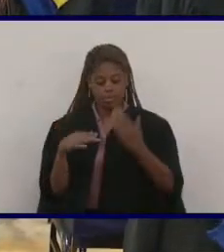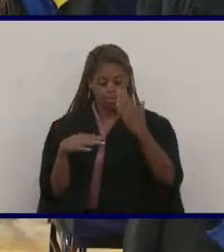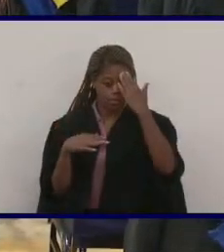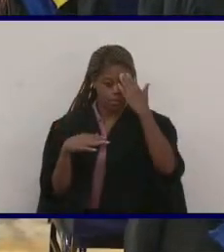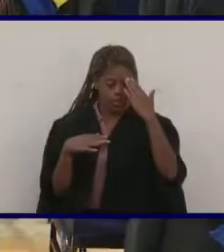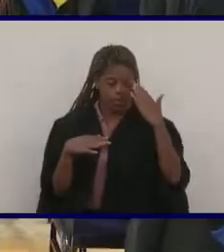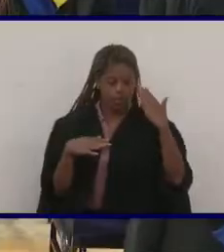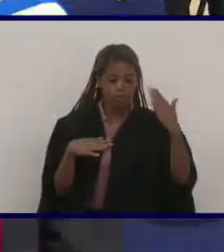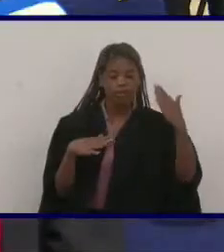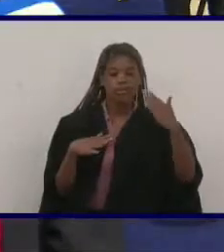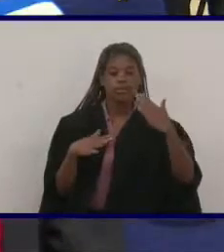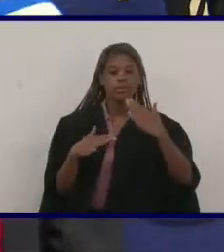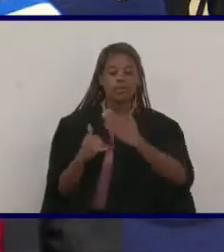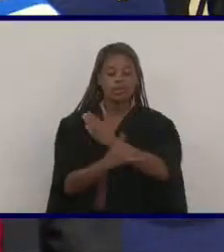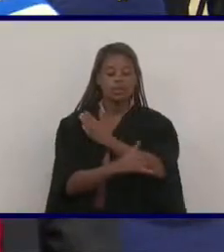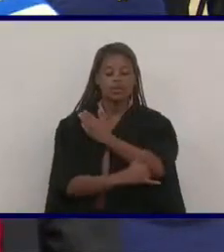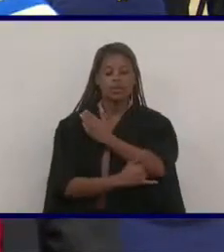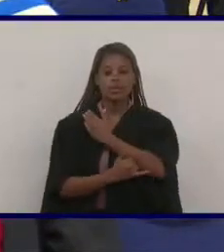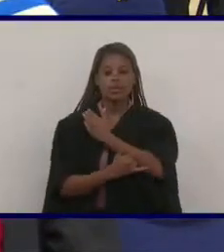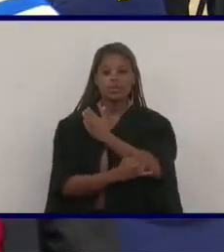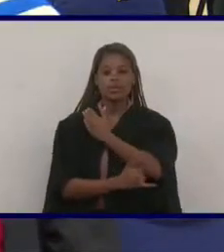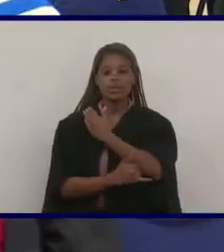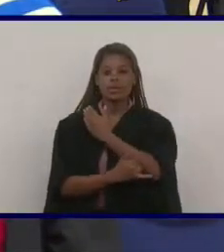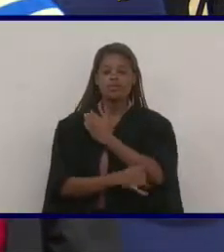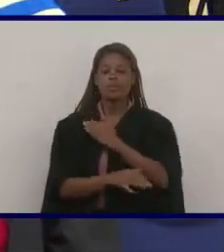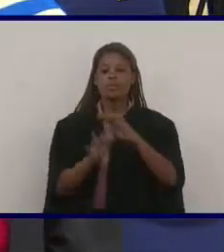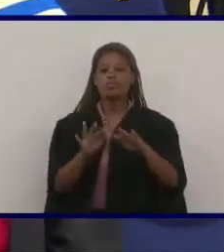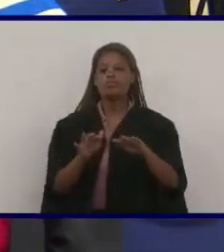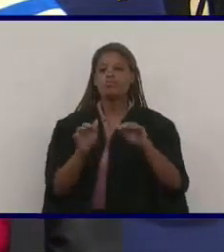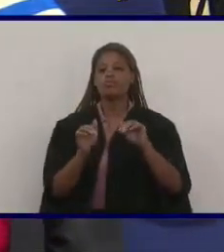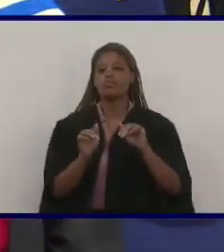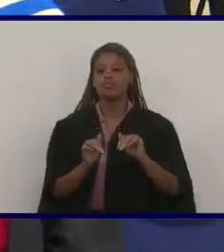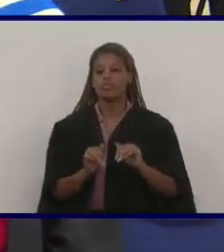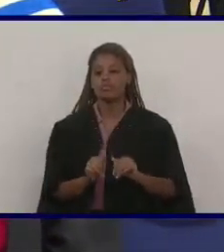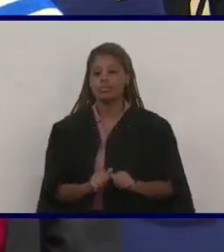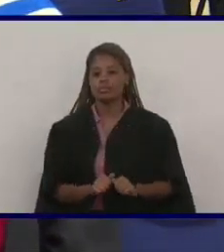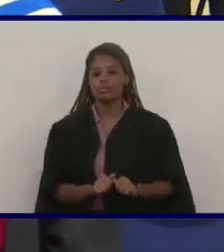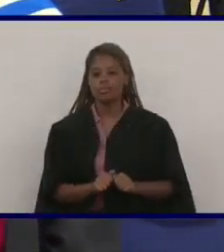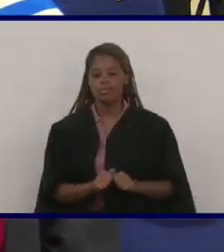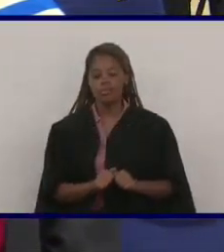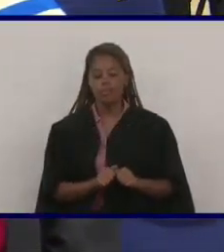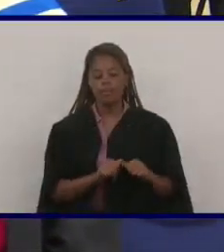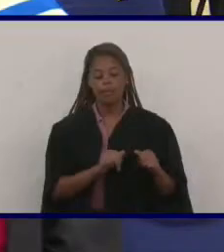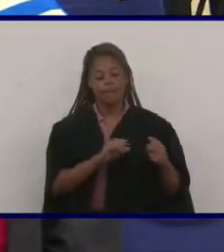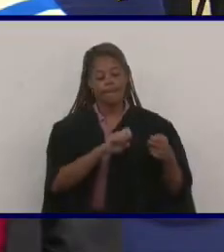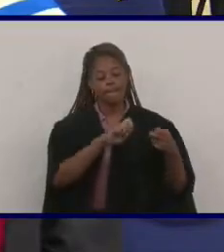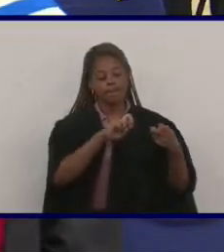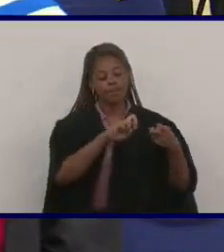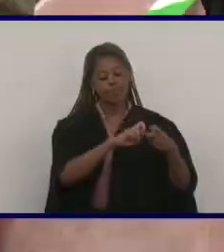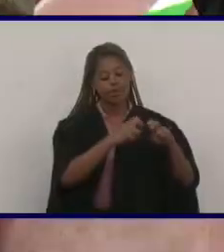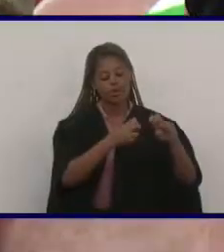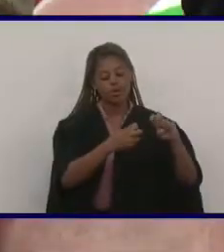murena buluka sitshaba sa Yesu,